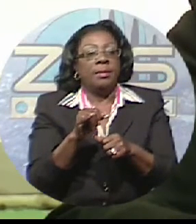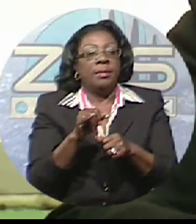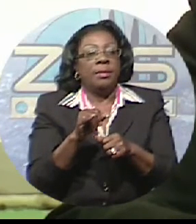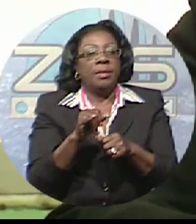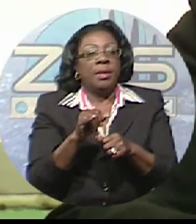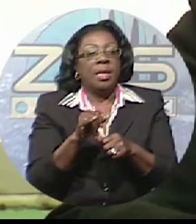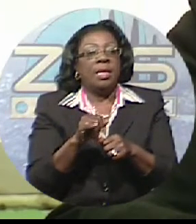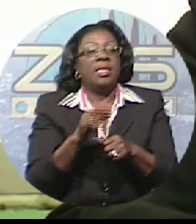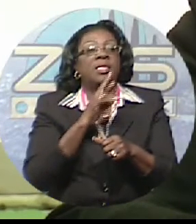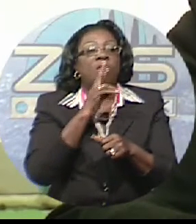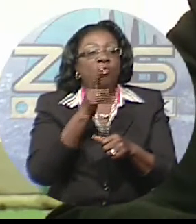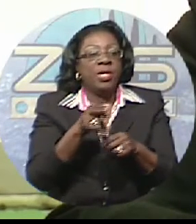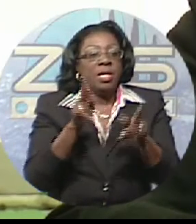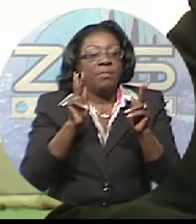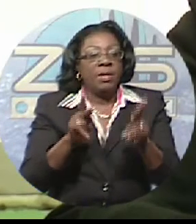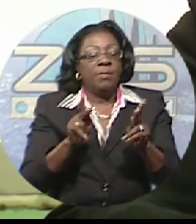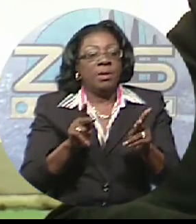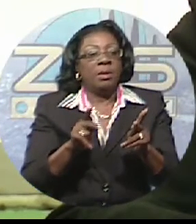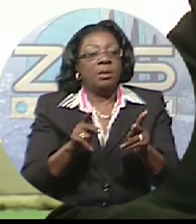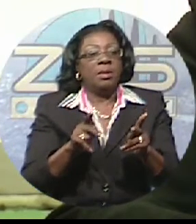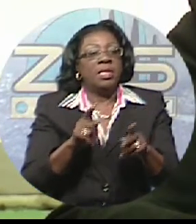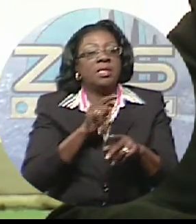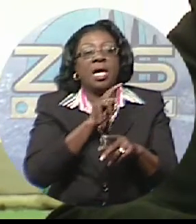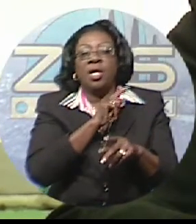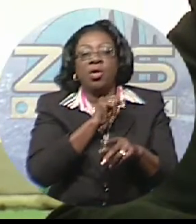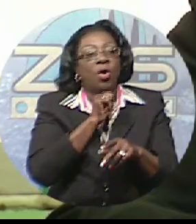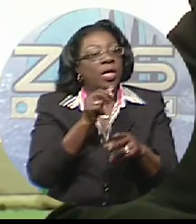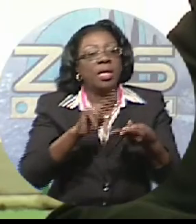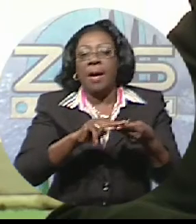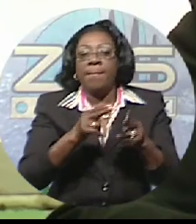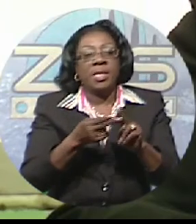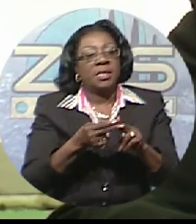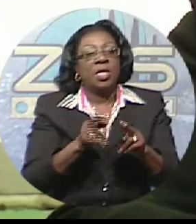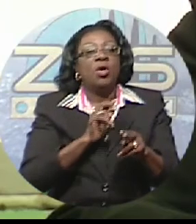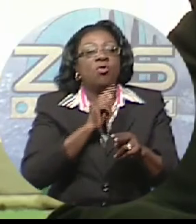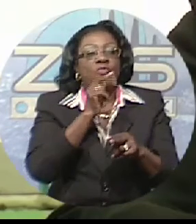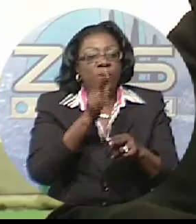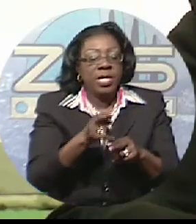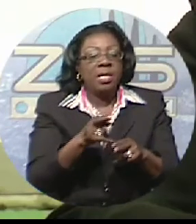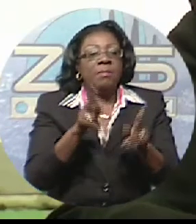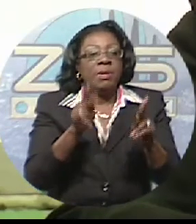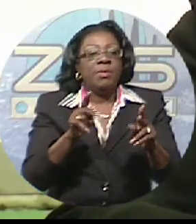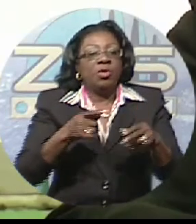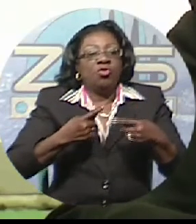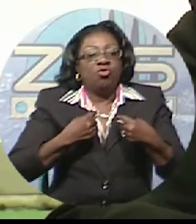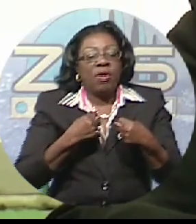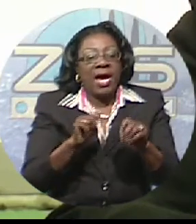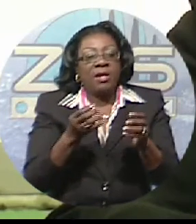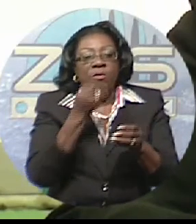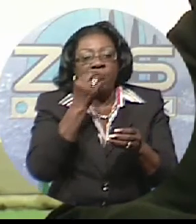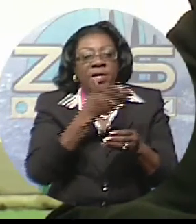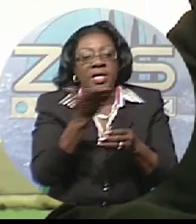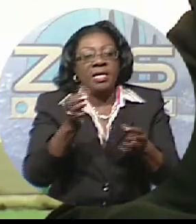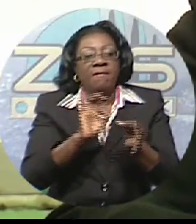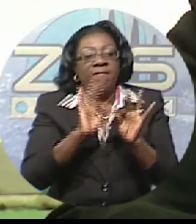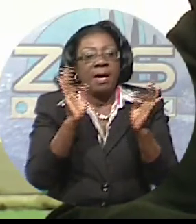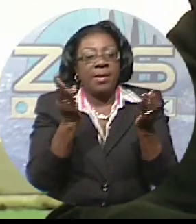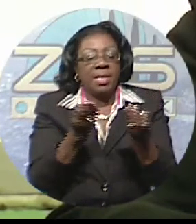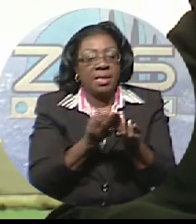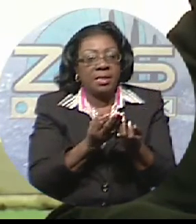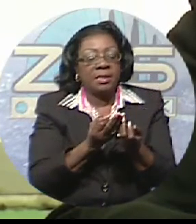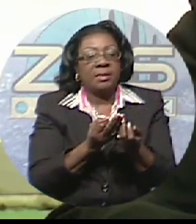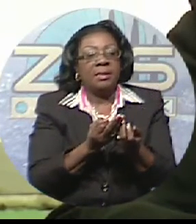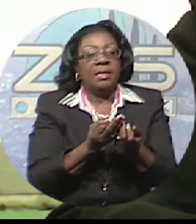and these are real people, these aren't percentages or just numbers, these are real people trying to feed their families. I don't believe that they are any